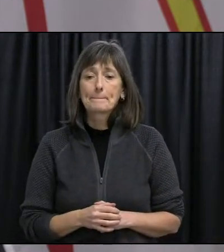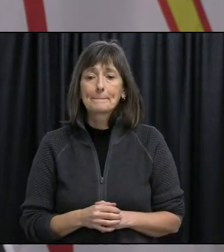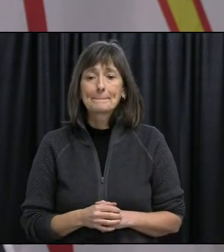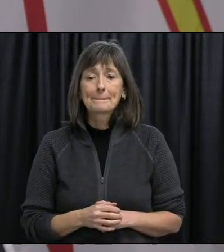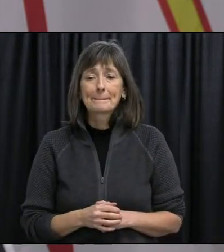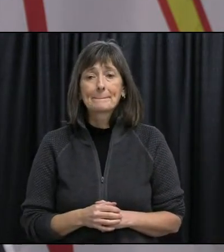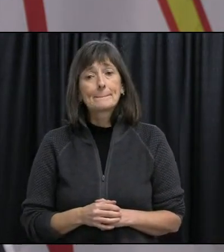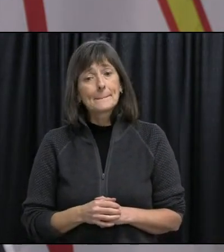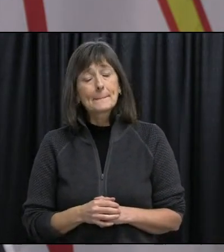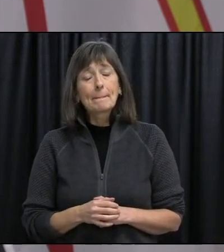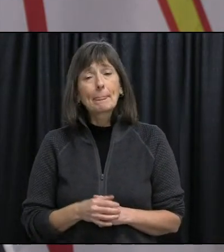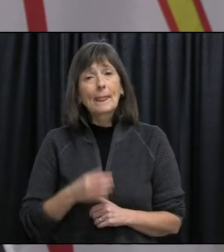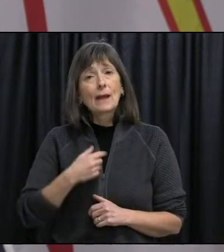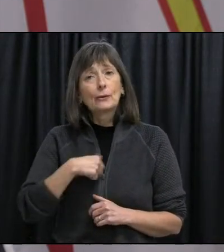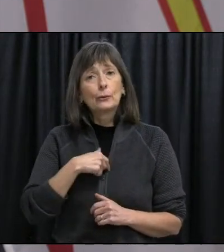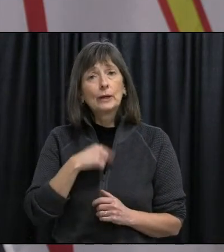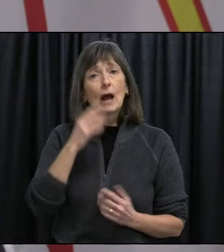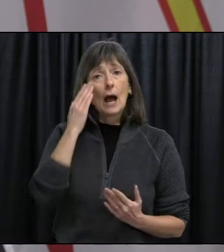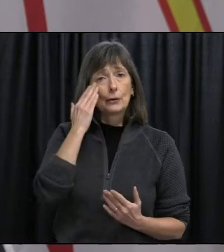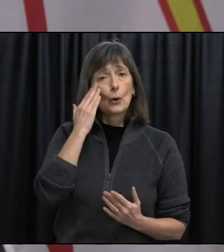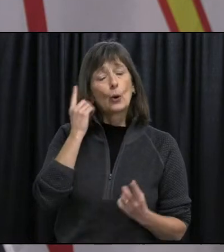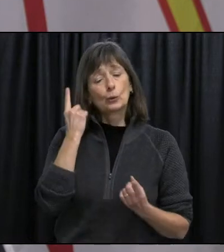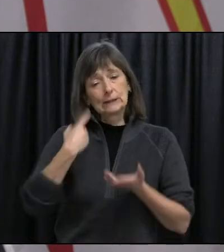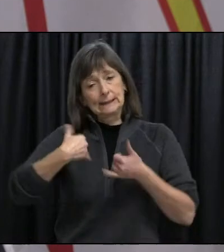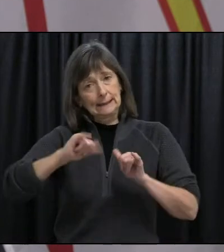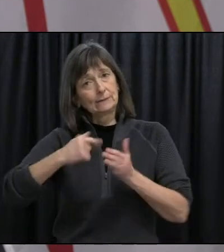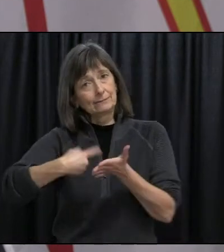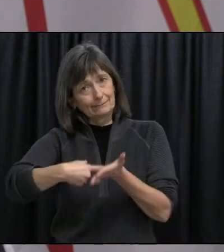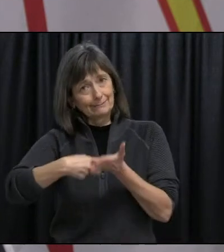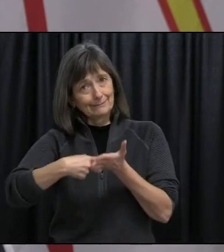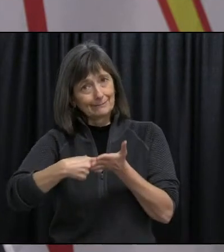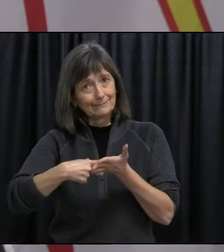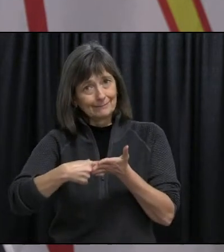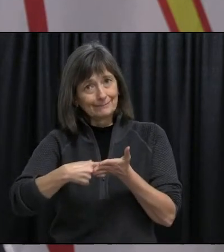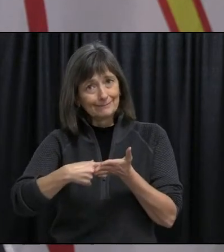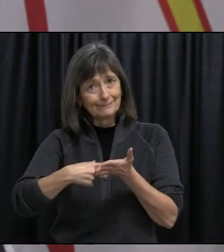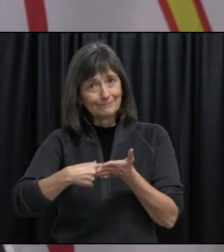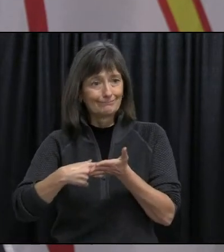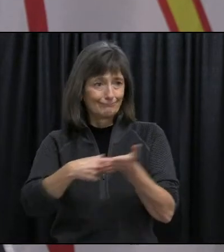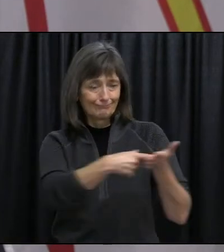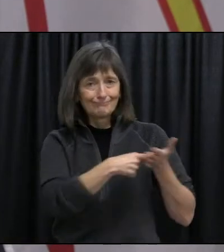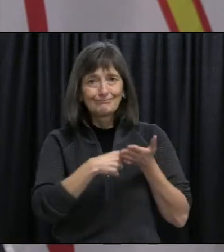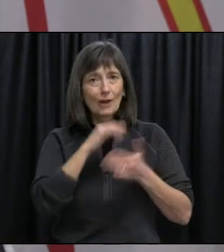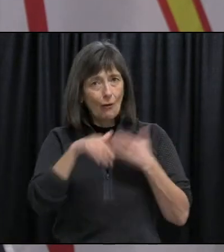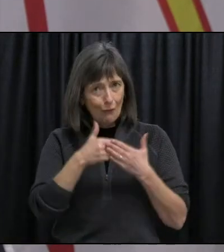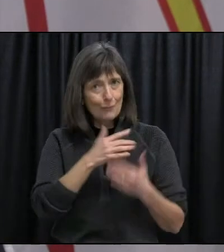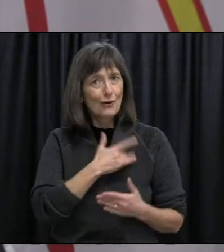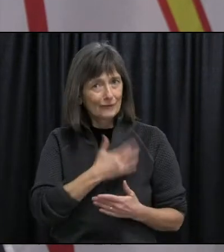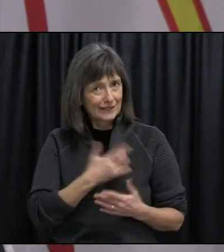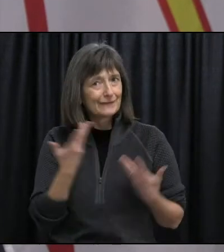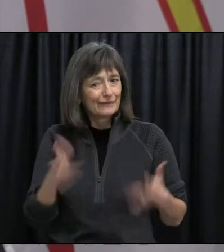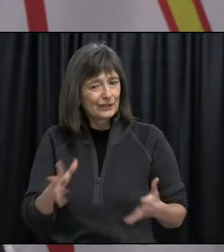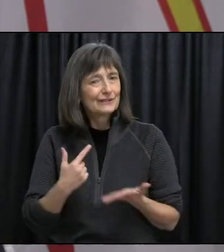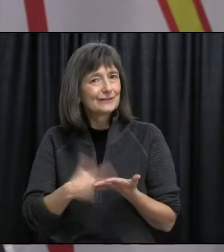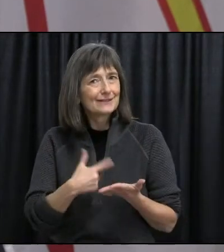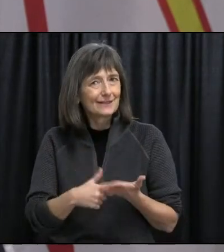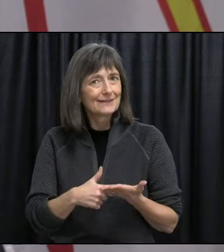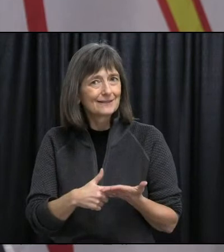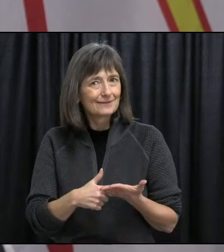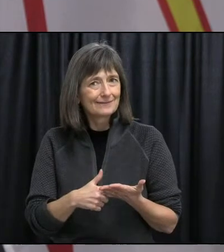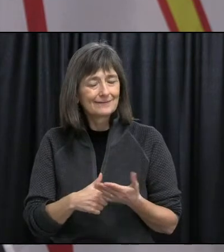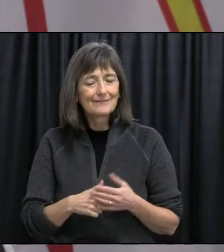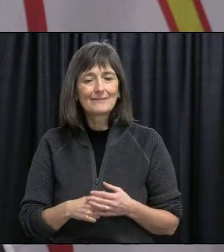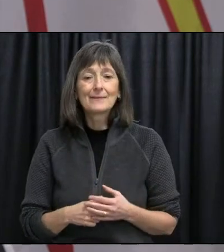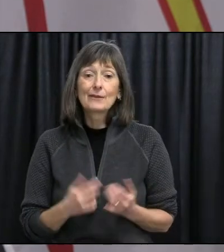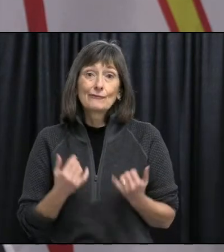that is a consideration, and those are conversations that definitely went around the table. But I think, at this point,